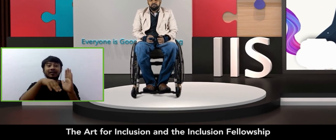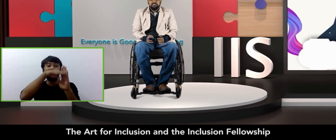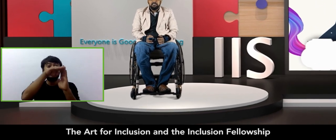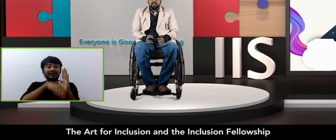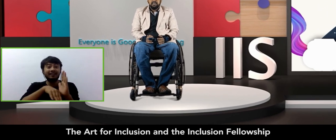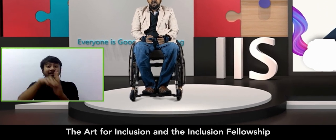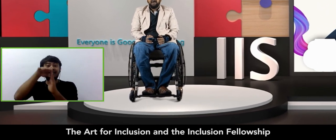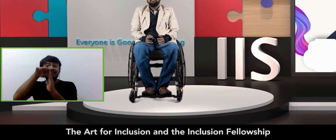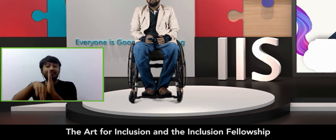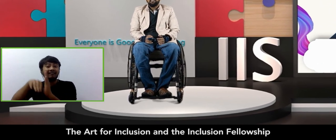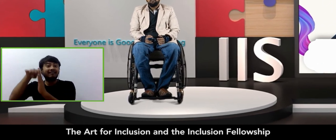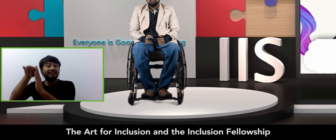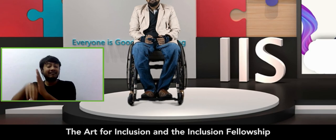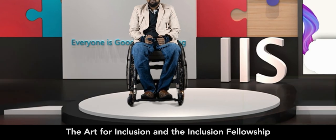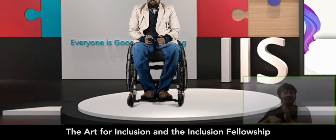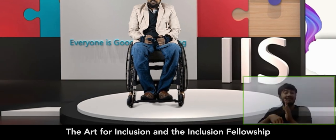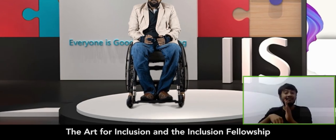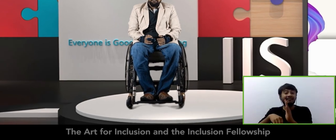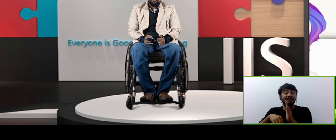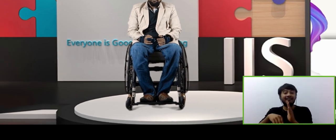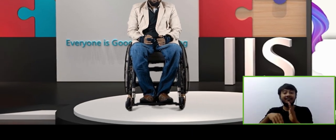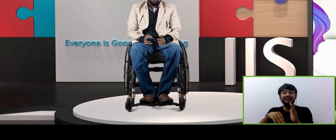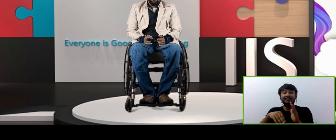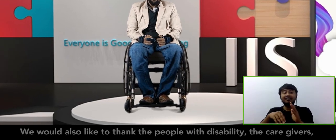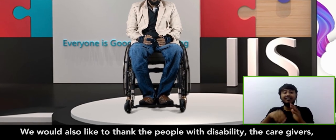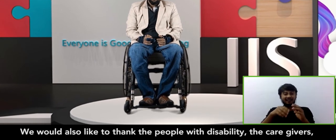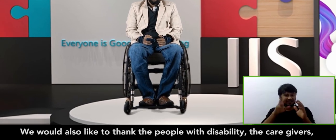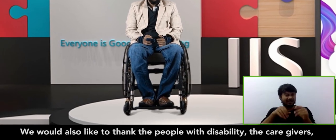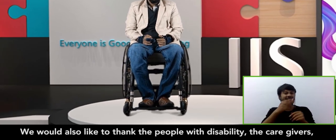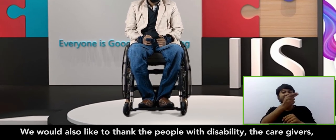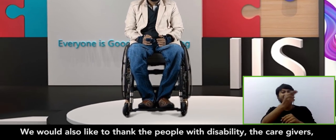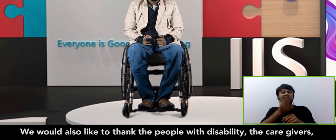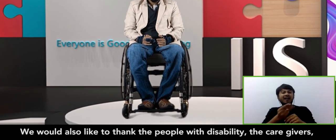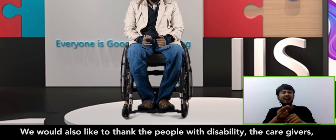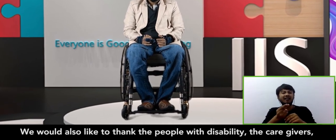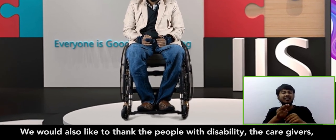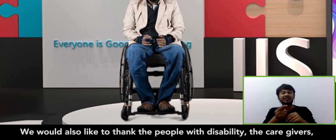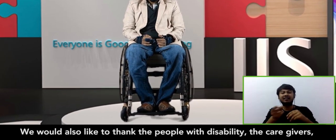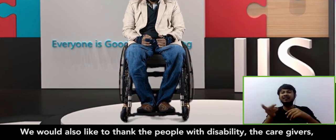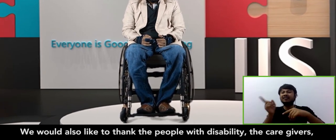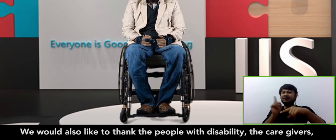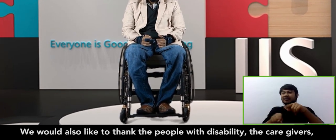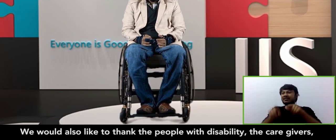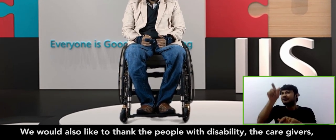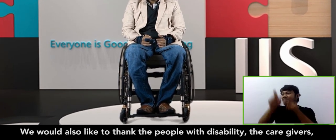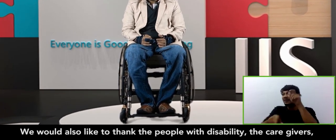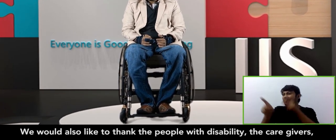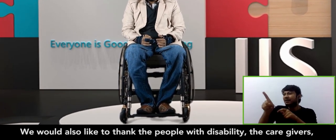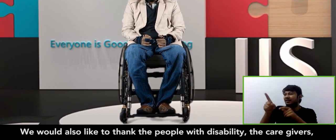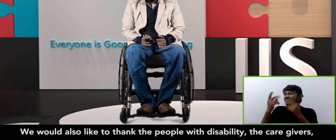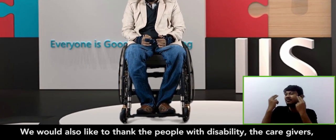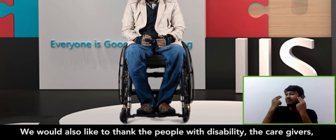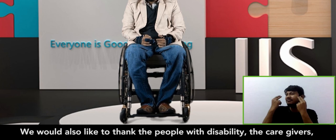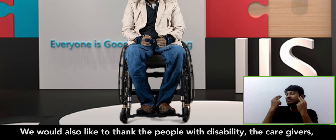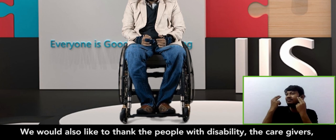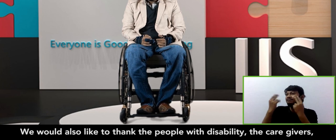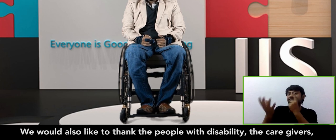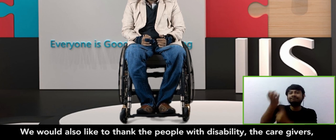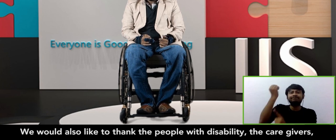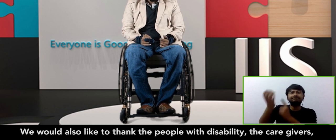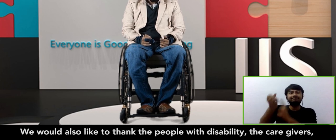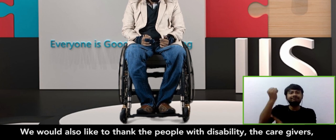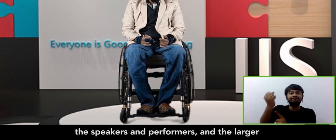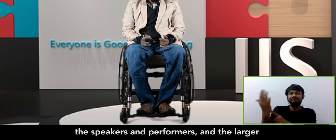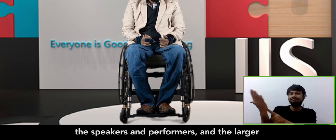for Inclusion, and the Inclusion Fellowship. We'd also like to thank the people with disability,